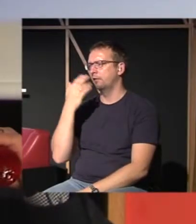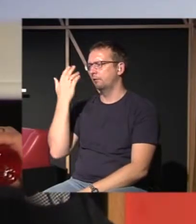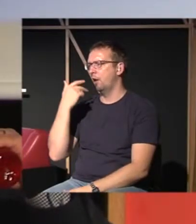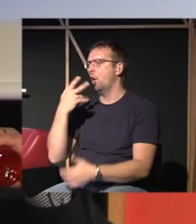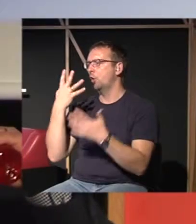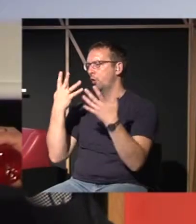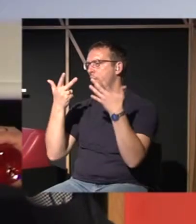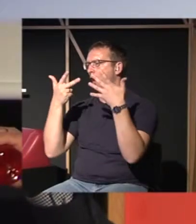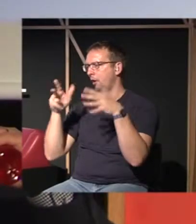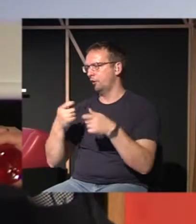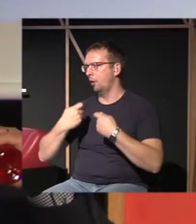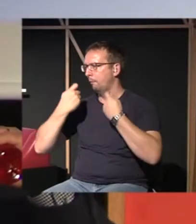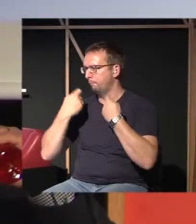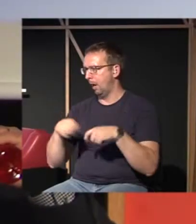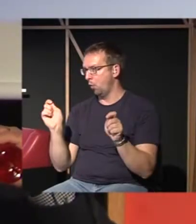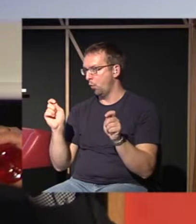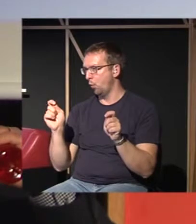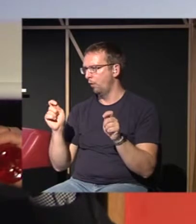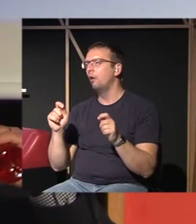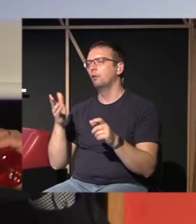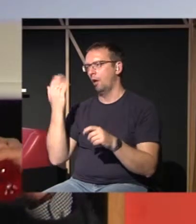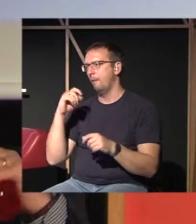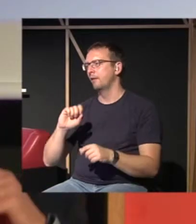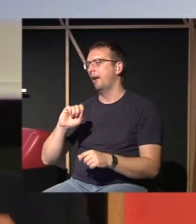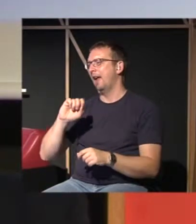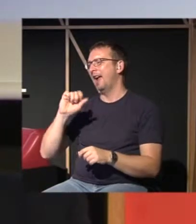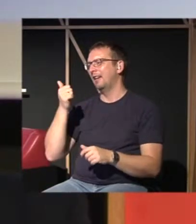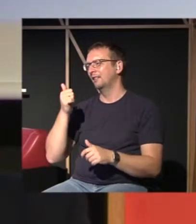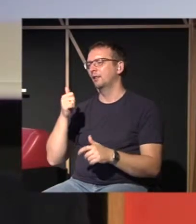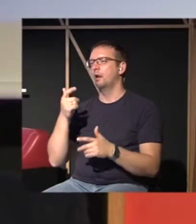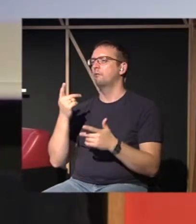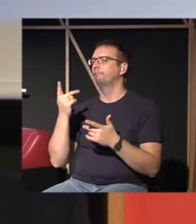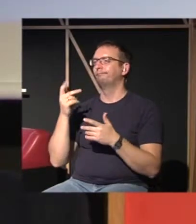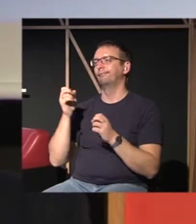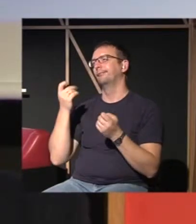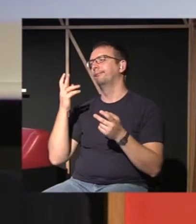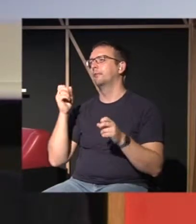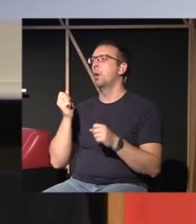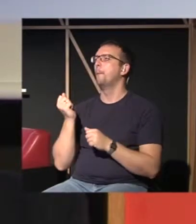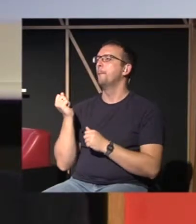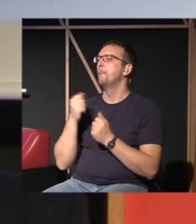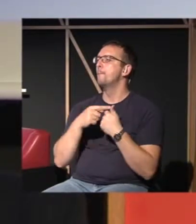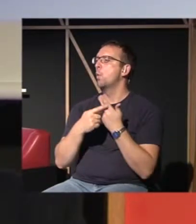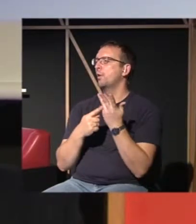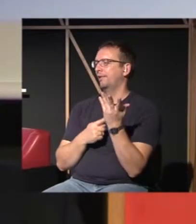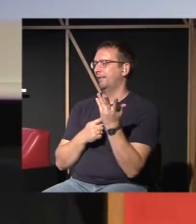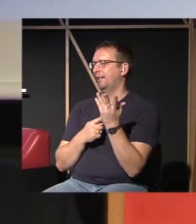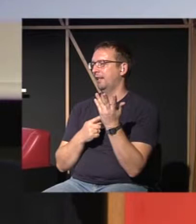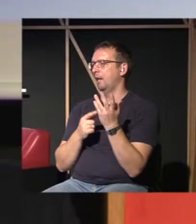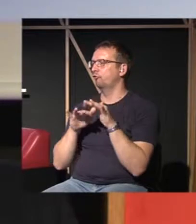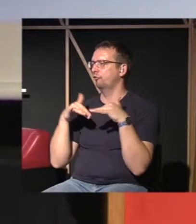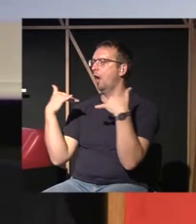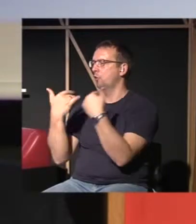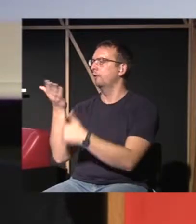purpose-built all-seater stadium in the whole of the UK. So there was a lot of interest in our stadium at the time, but we didn't build it